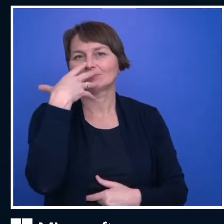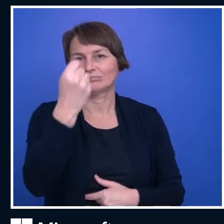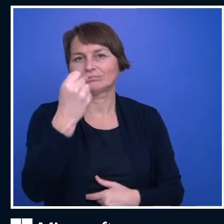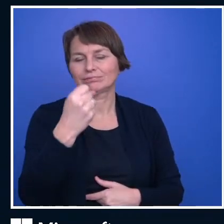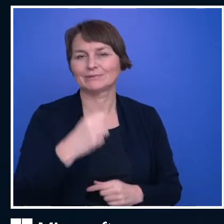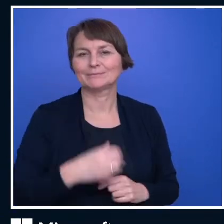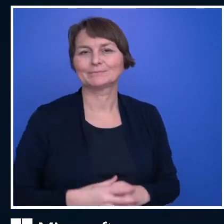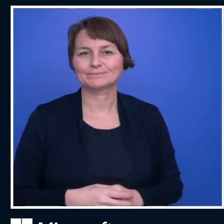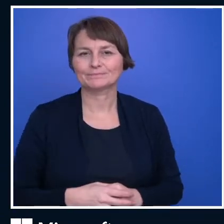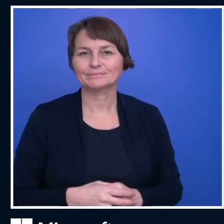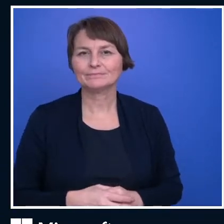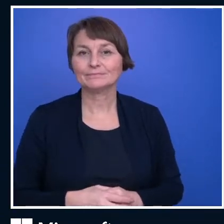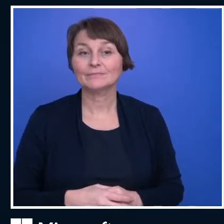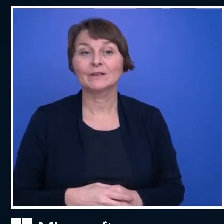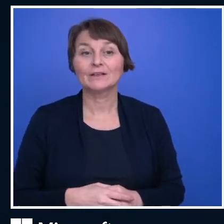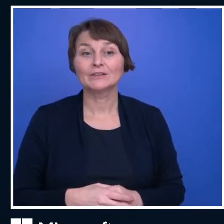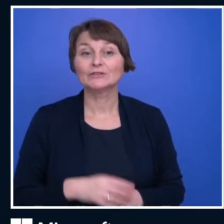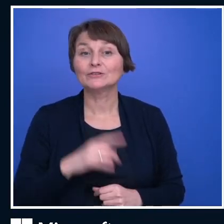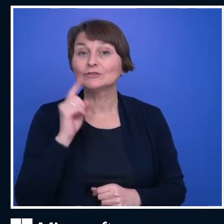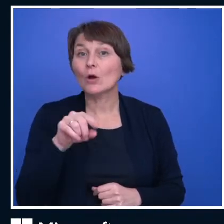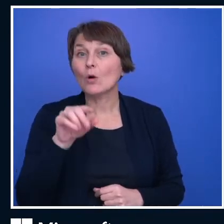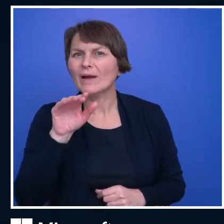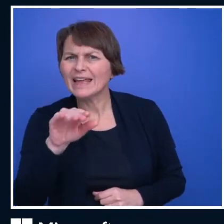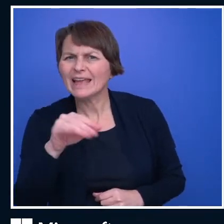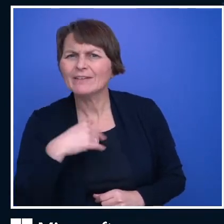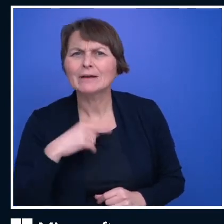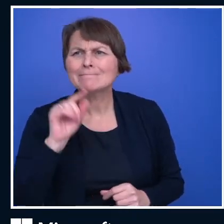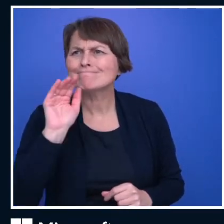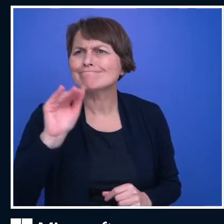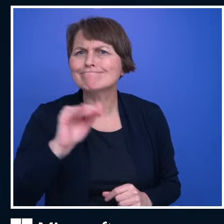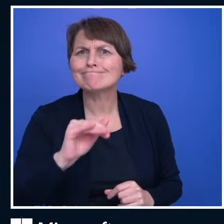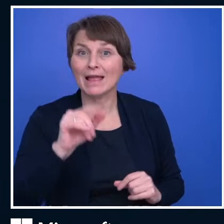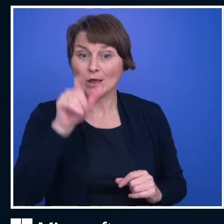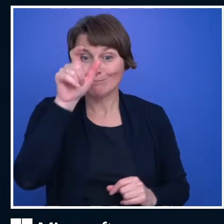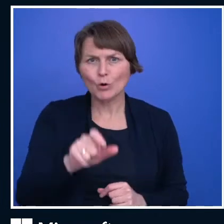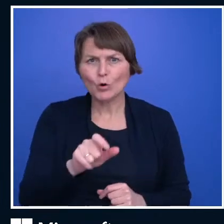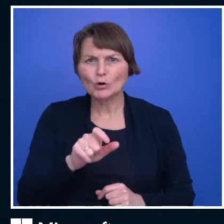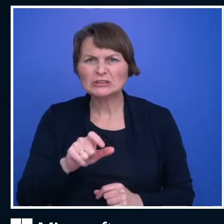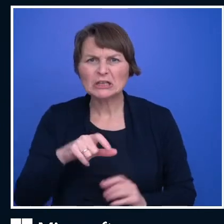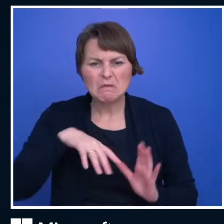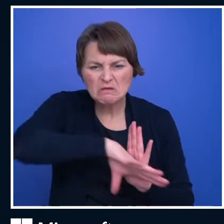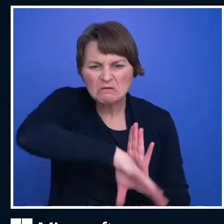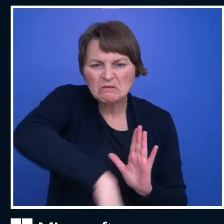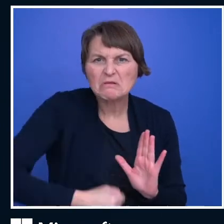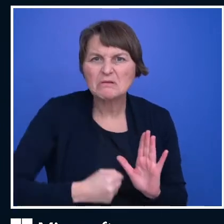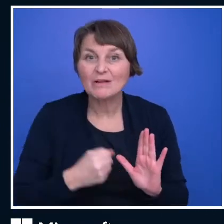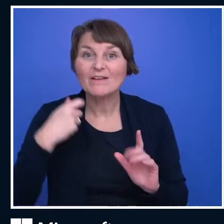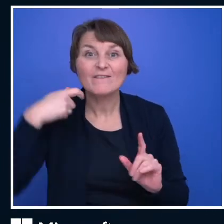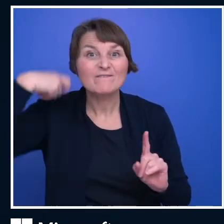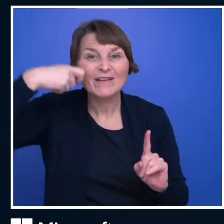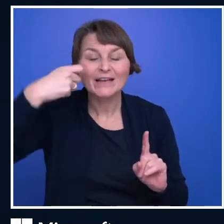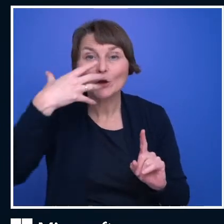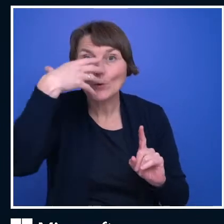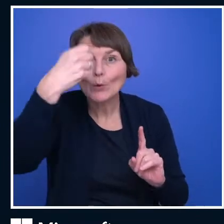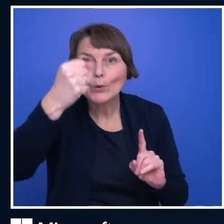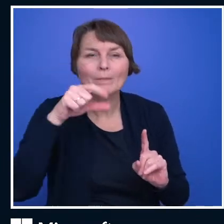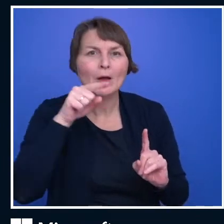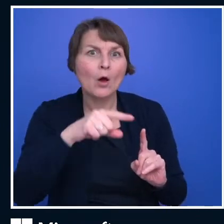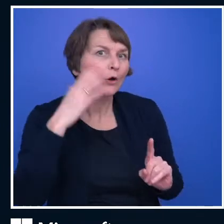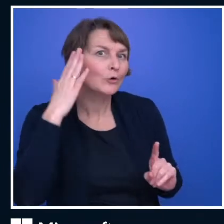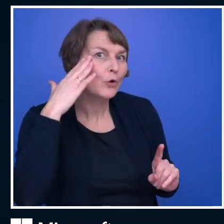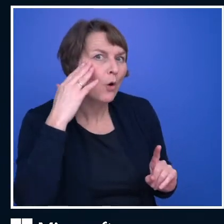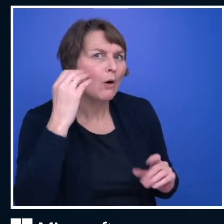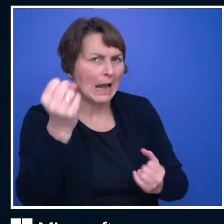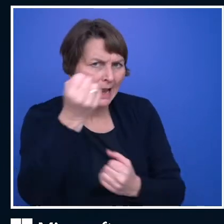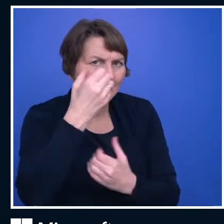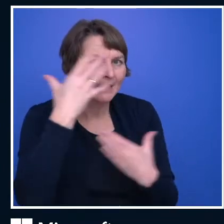Here's the video footage. If you can identify them, let us know. Or people, they'll rob a pharmacy, and the news here